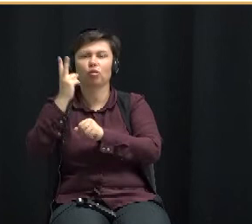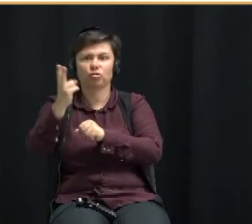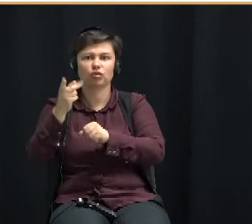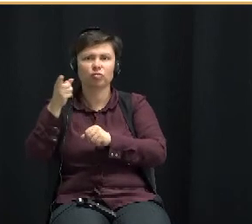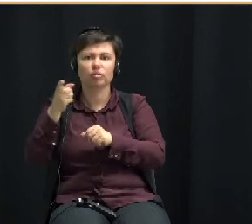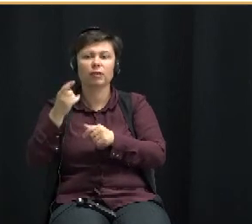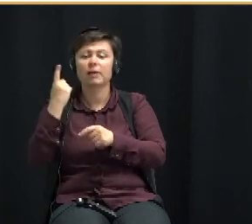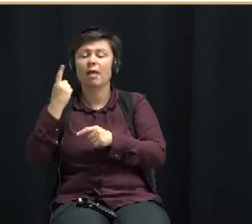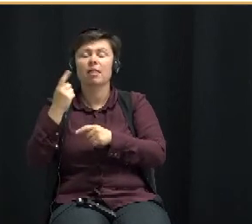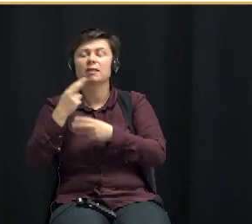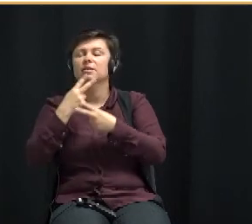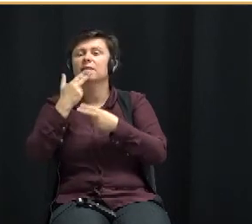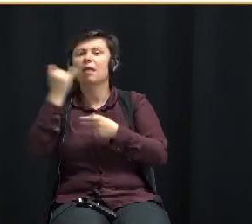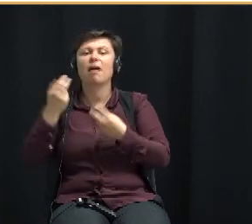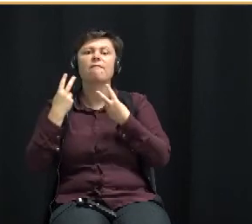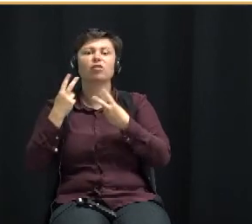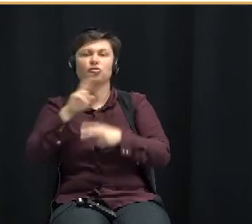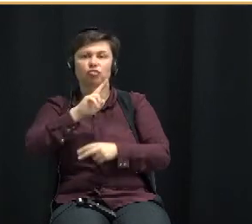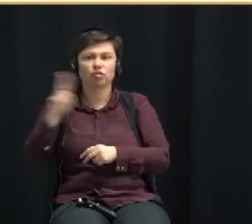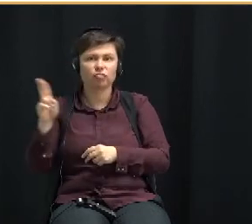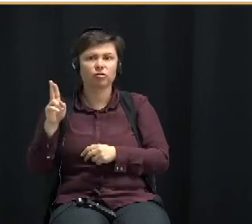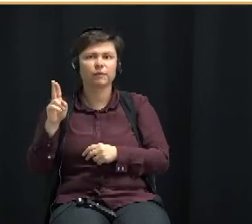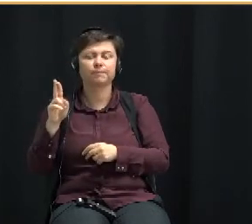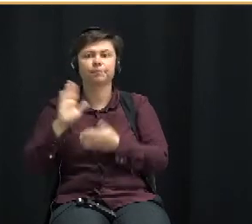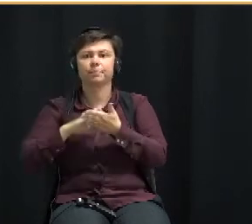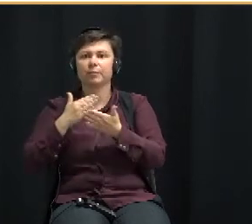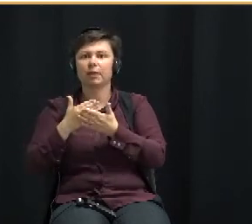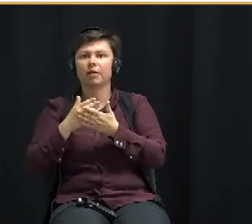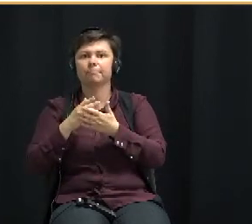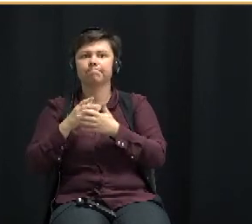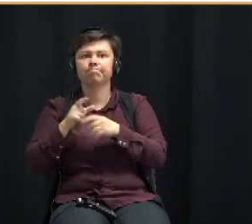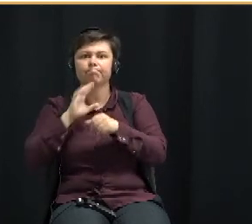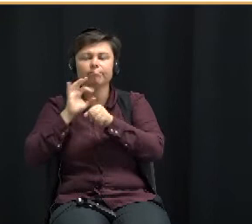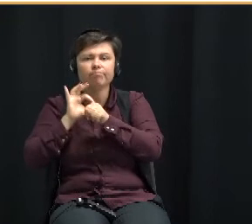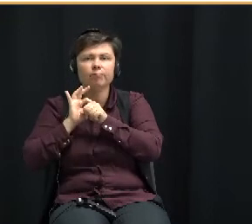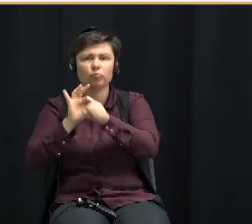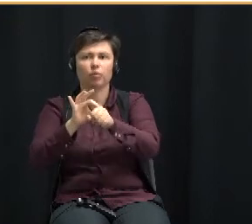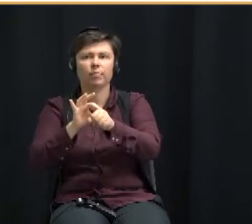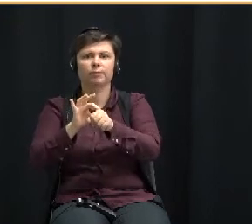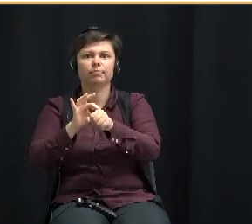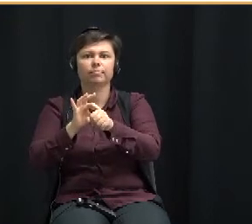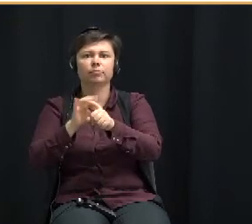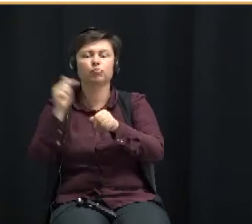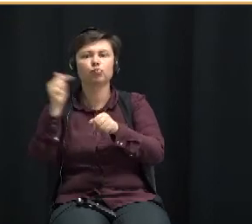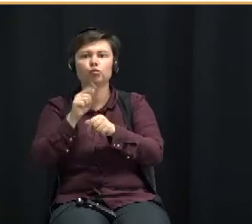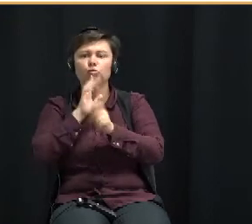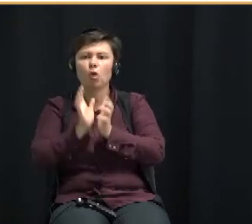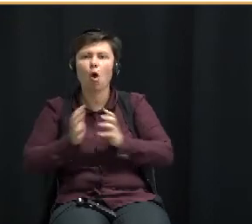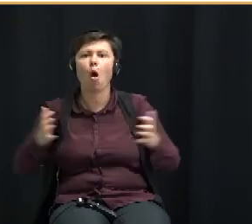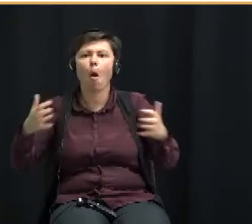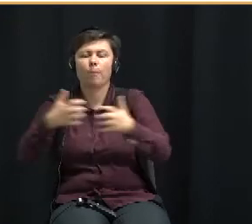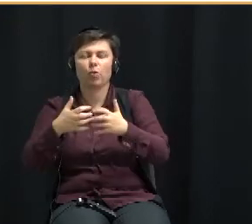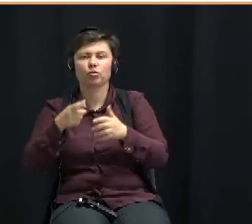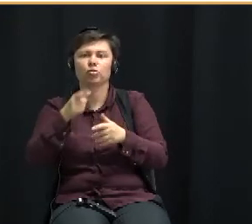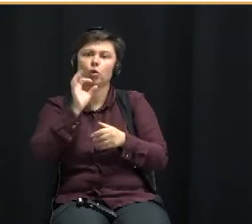implementation needs to involve both private and public sector, and also, of course,